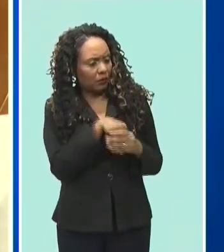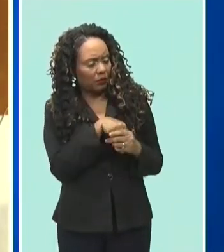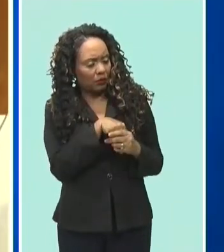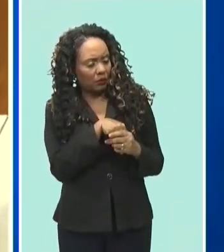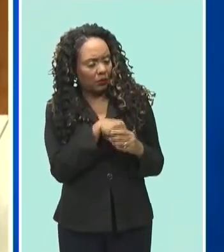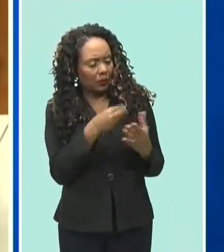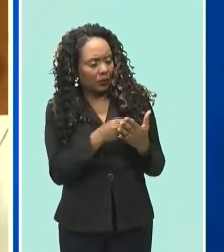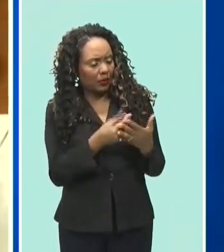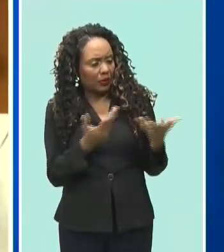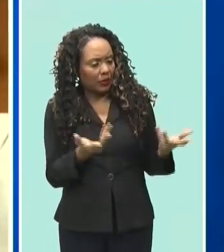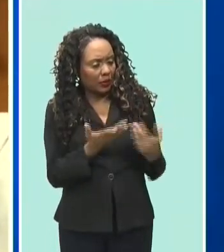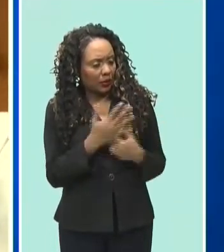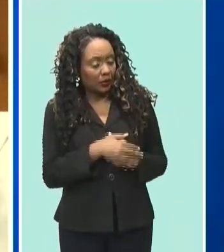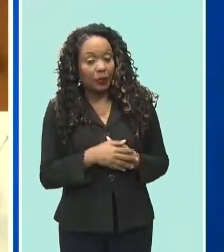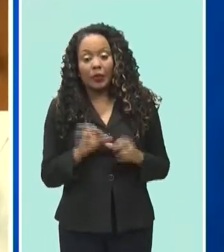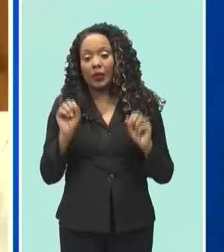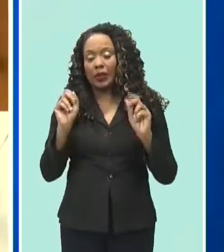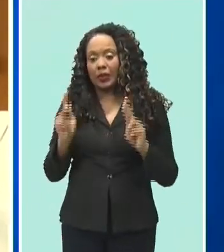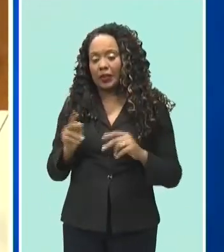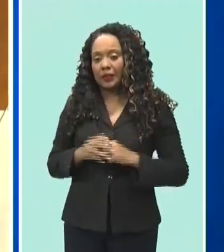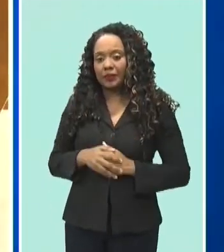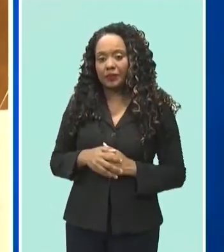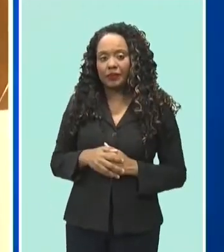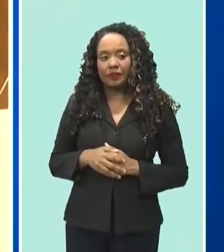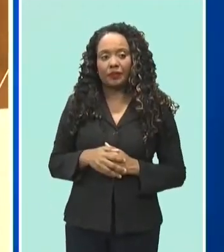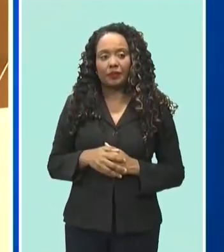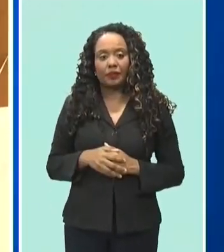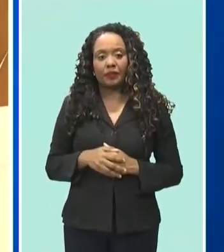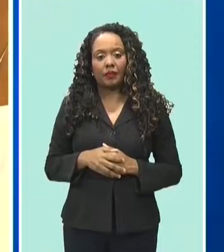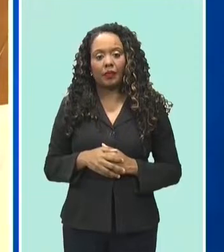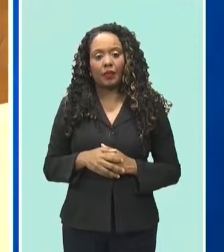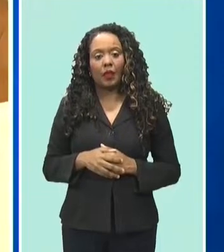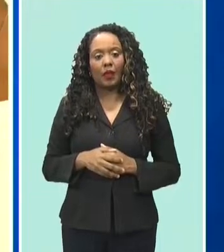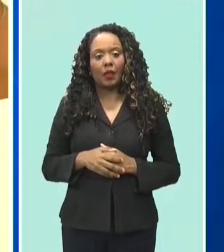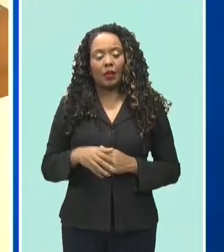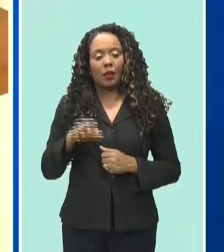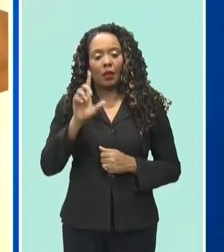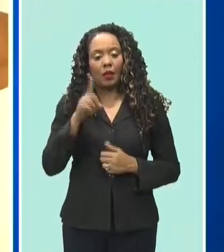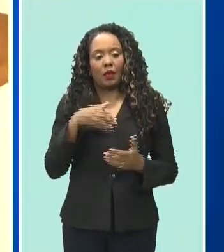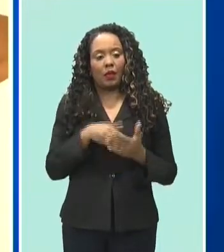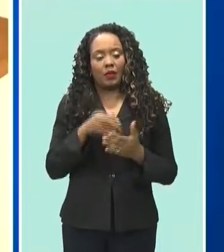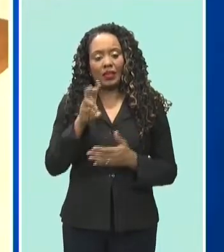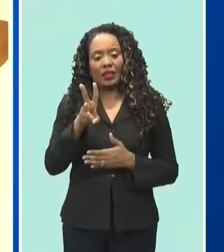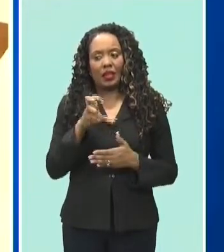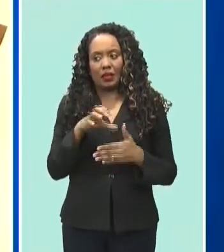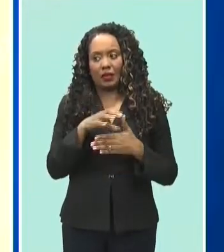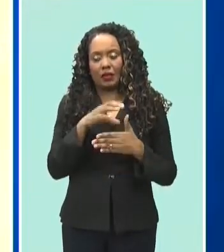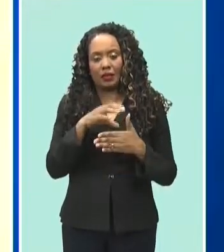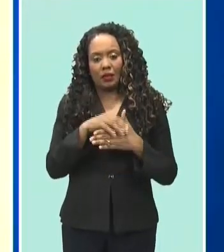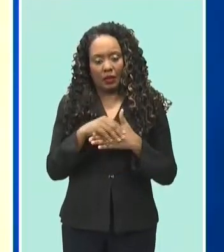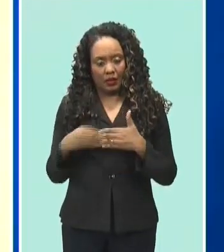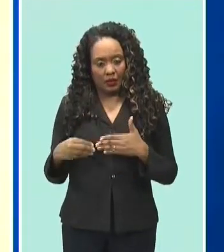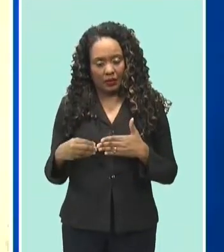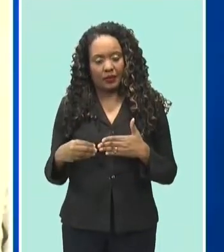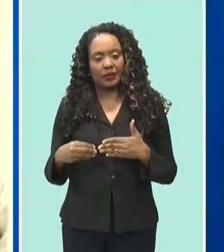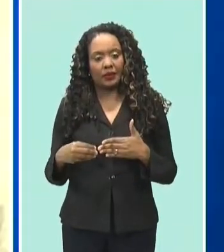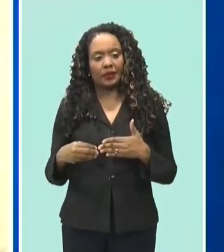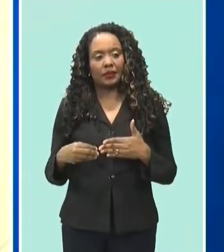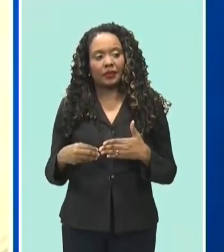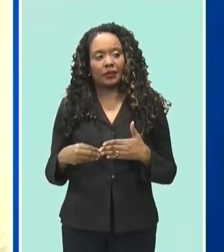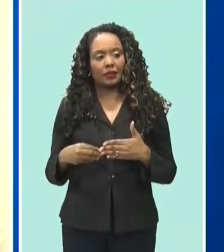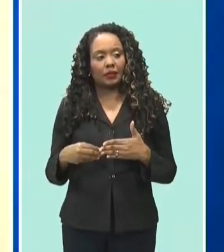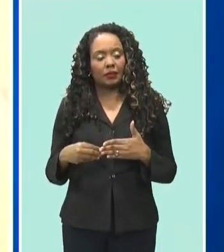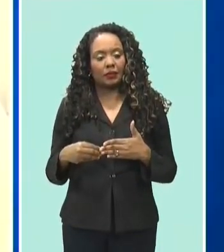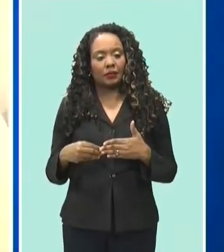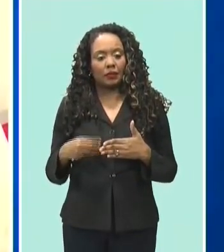in raising this money. Okay, we raised $1,600 to donate to them. We wanted to reach